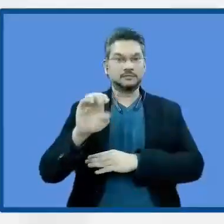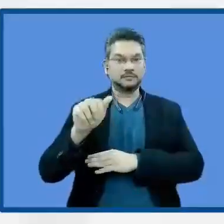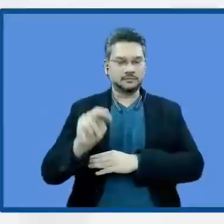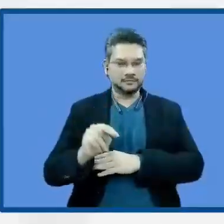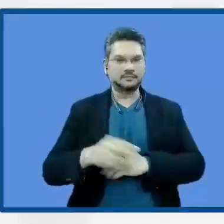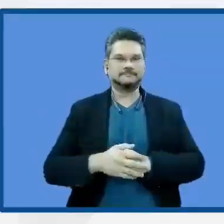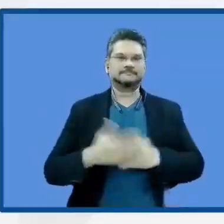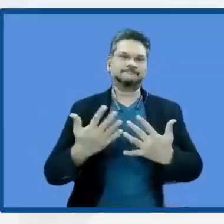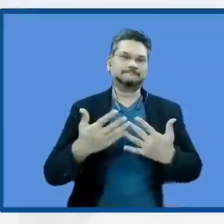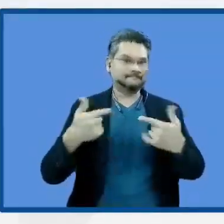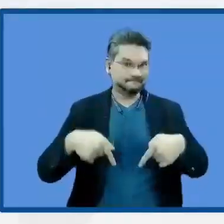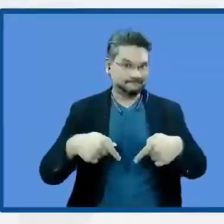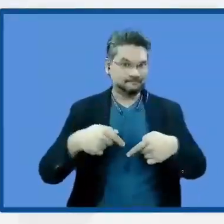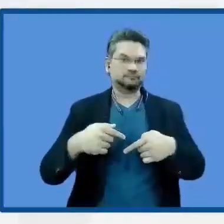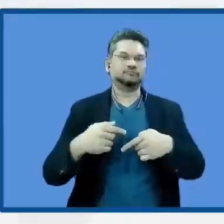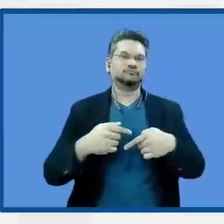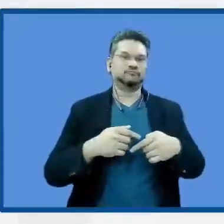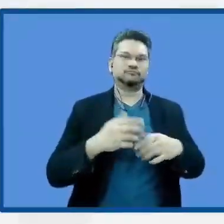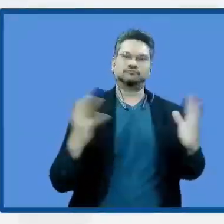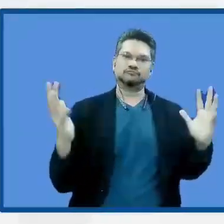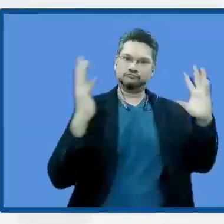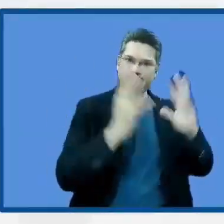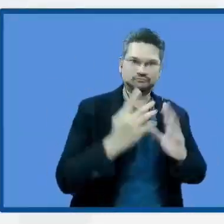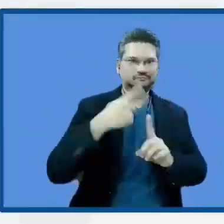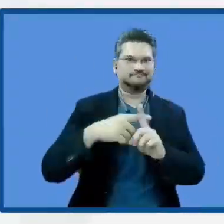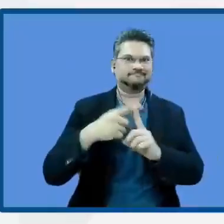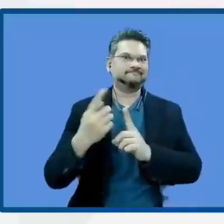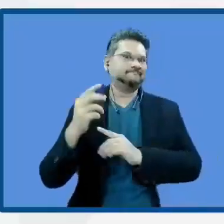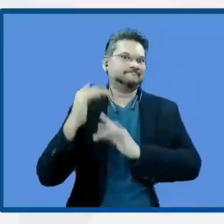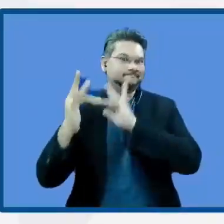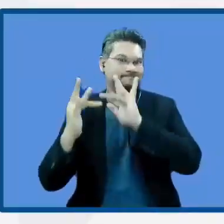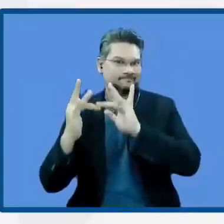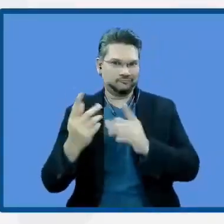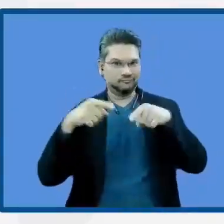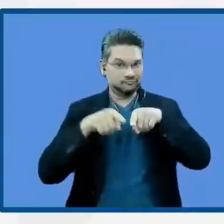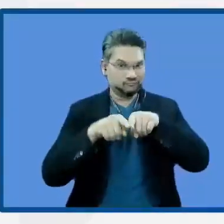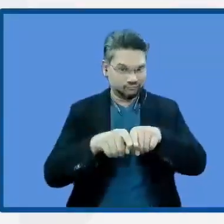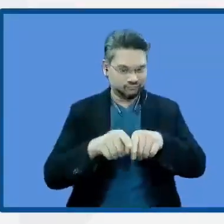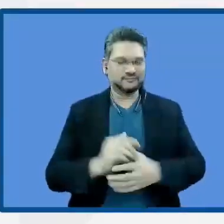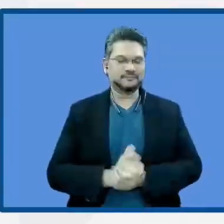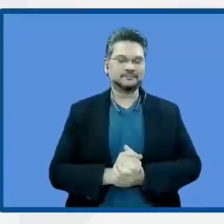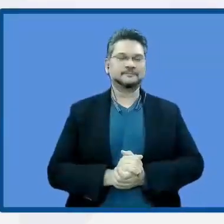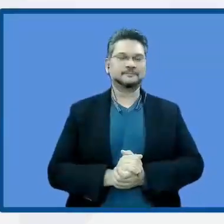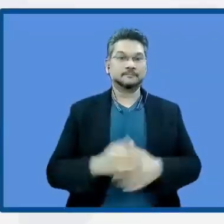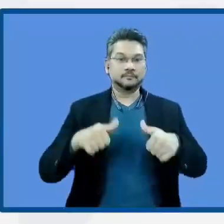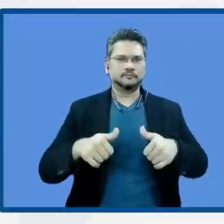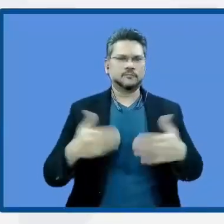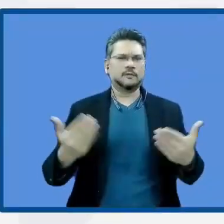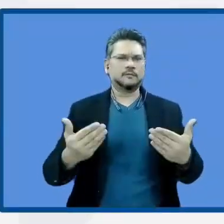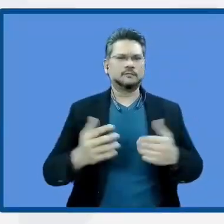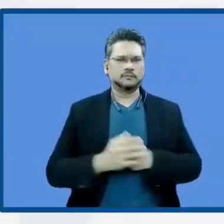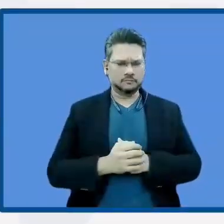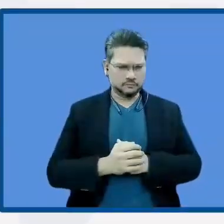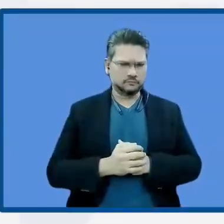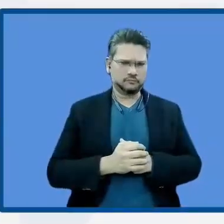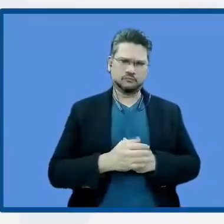apart from those of us here in the room, we also have virtual